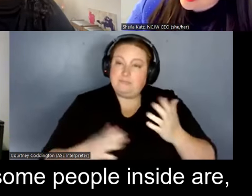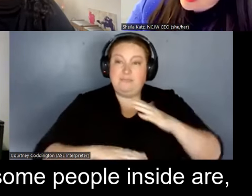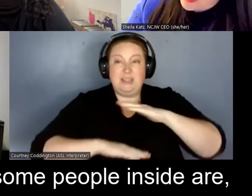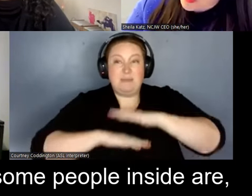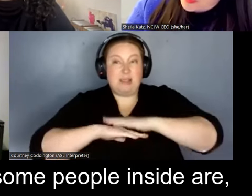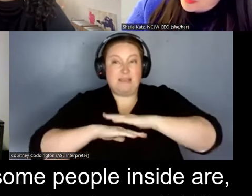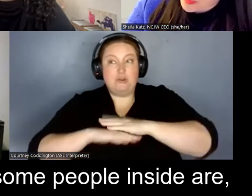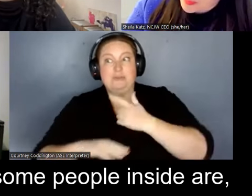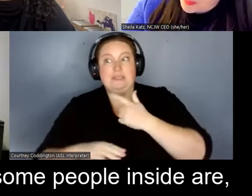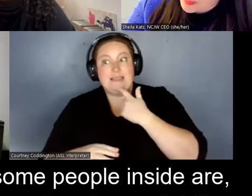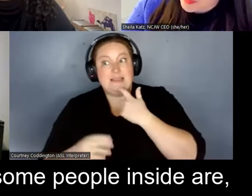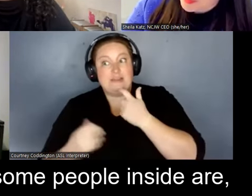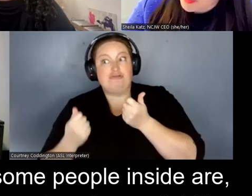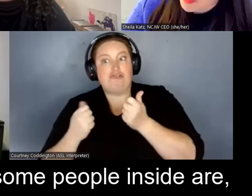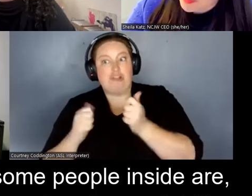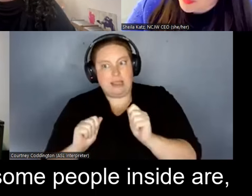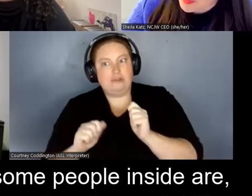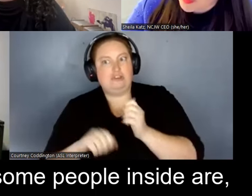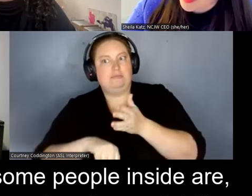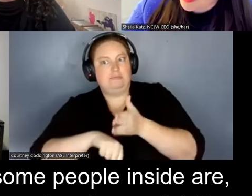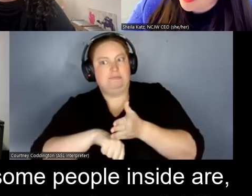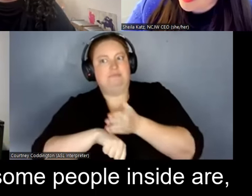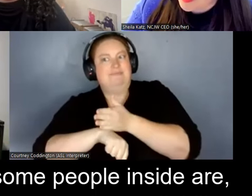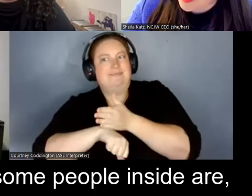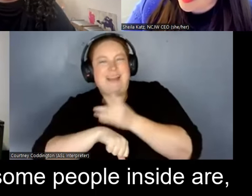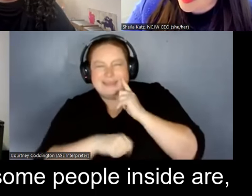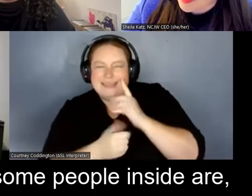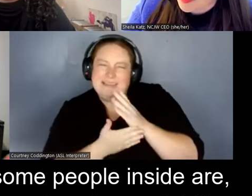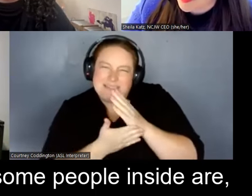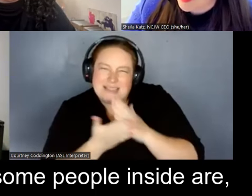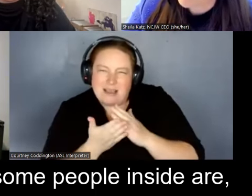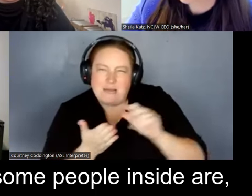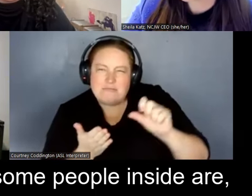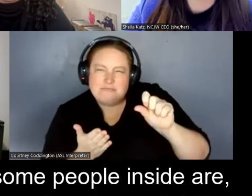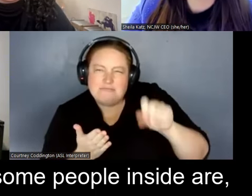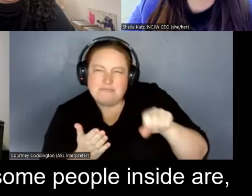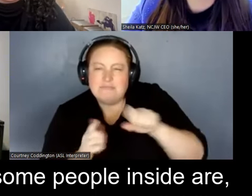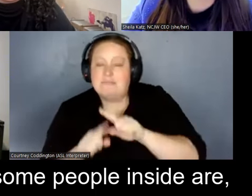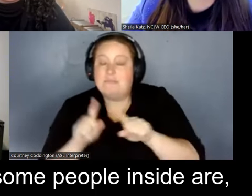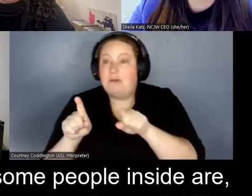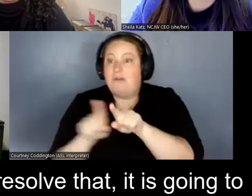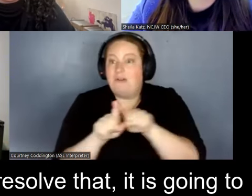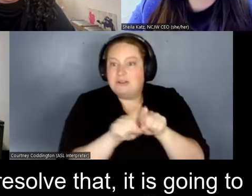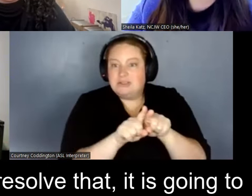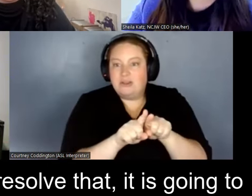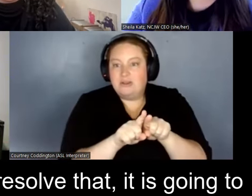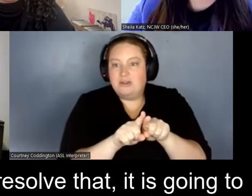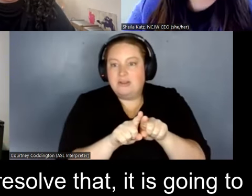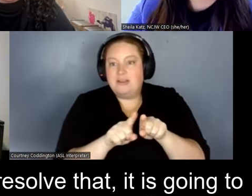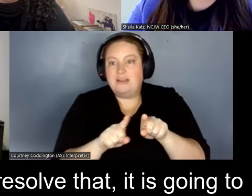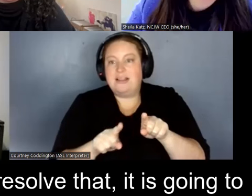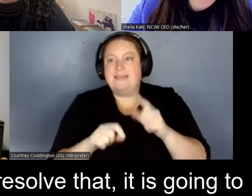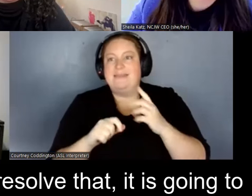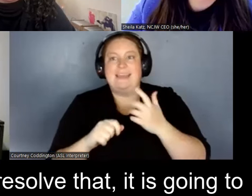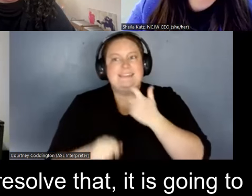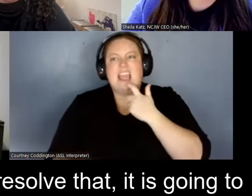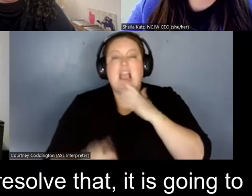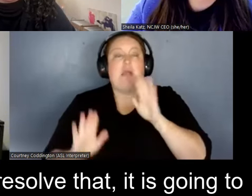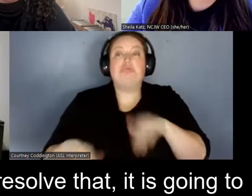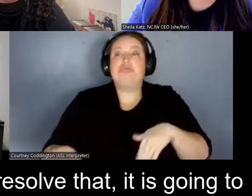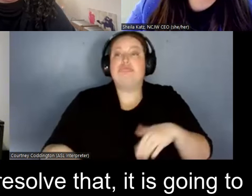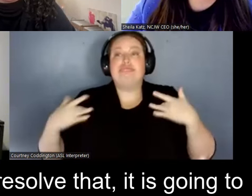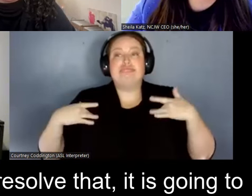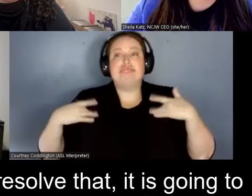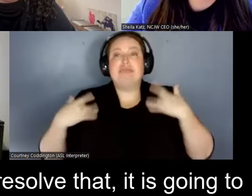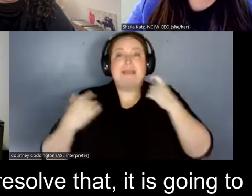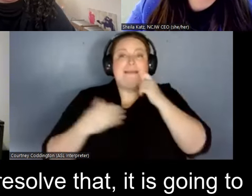trying to make inroads. And I think some people inside are, but they also cloak themselves in liability, right? And so the courts resolve